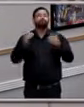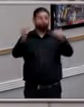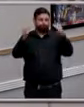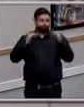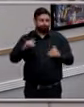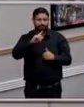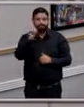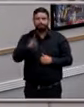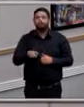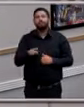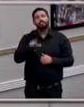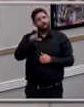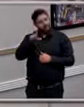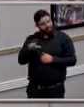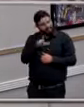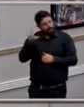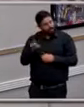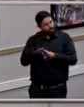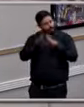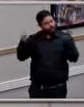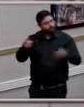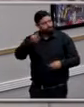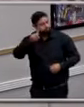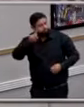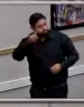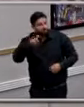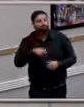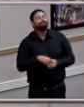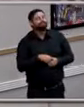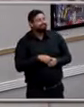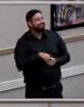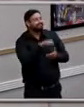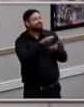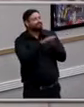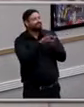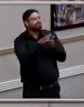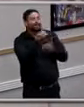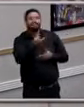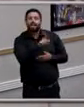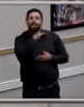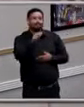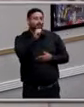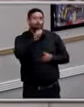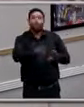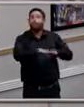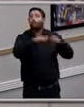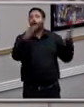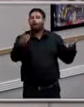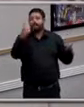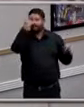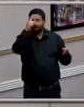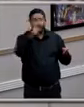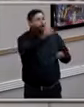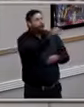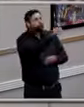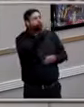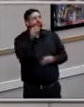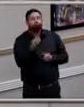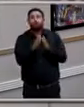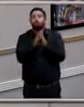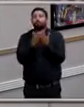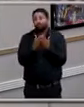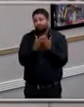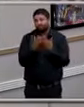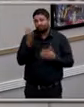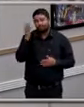Are the libraries open? Our school libraries are not open for students to check out books at this time